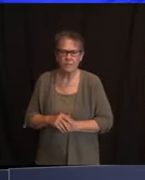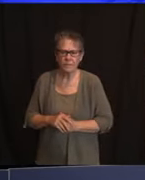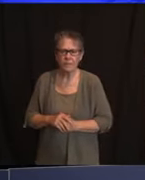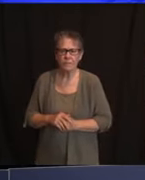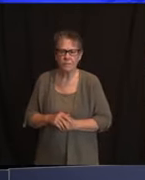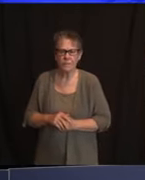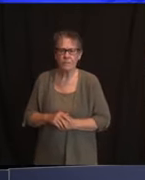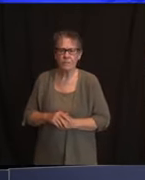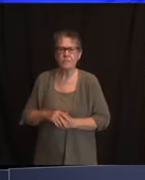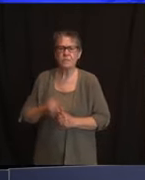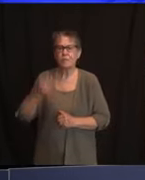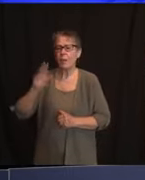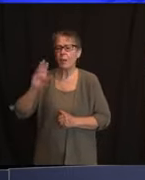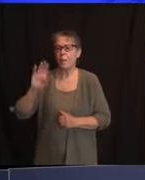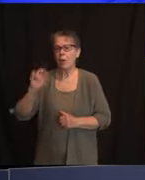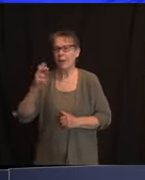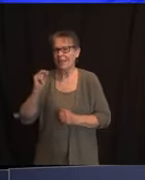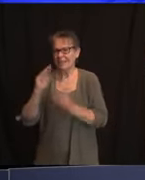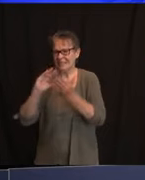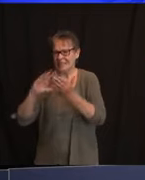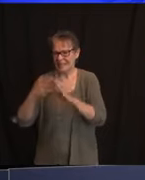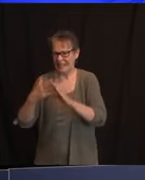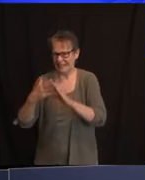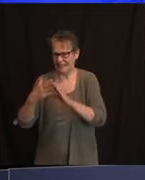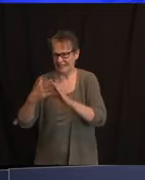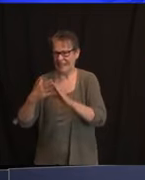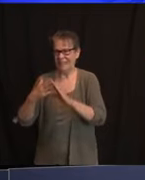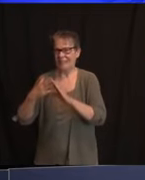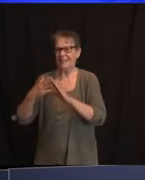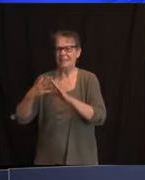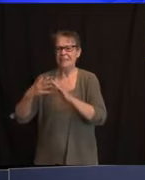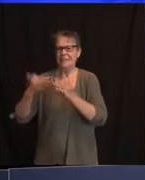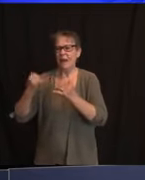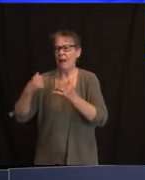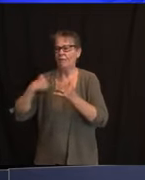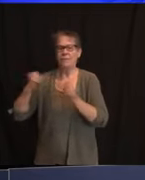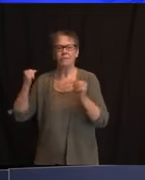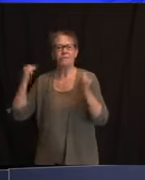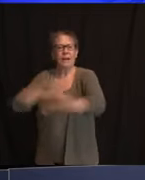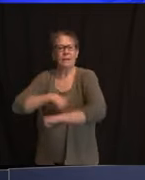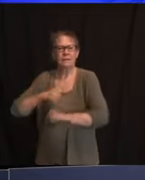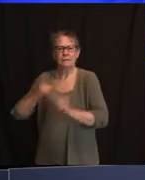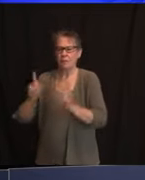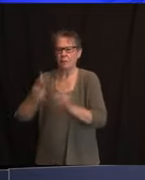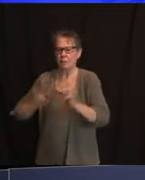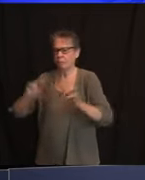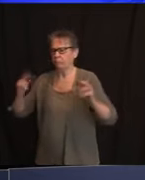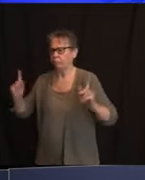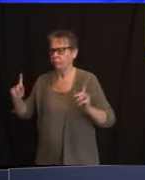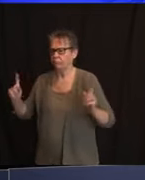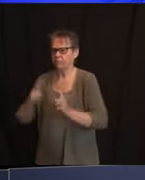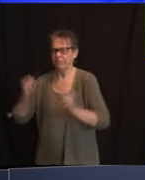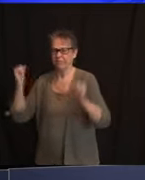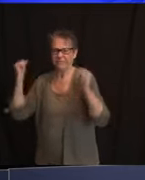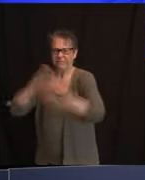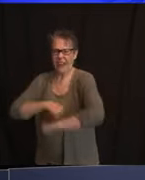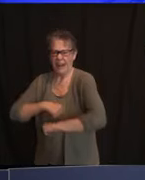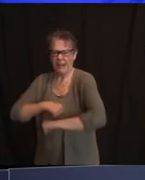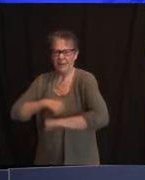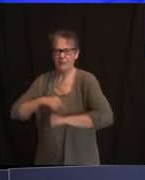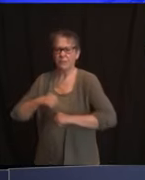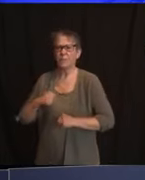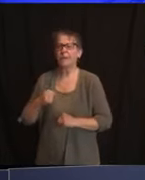and ended up citing four subjects for violation of EO. In Englewood, police